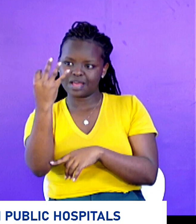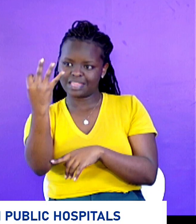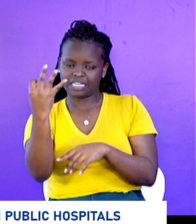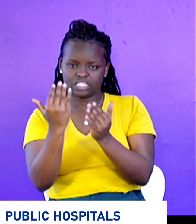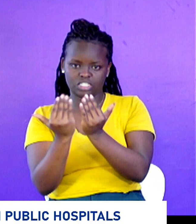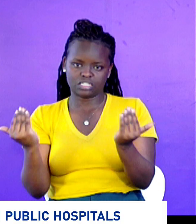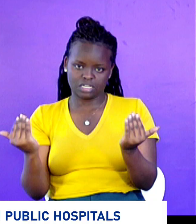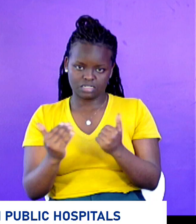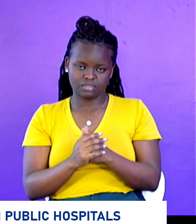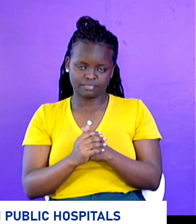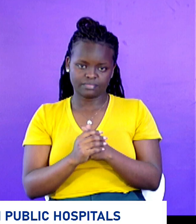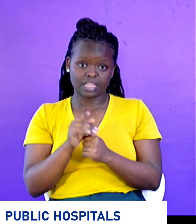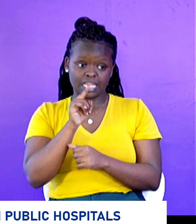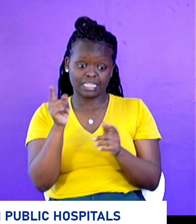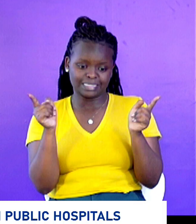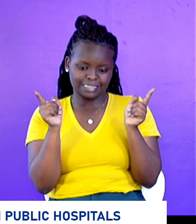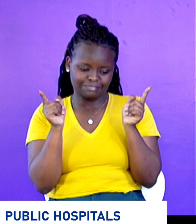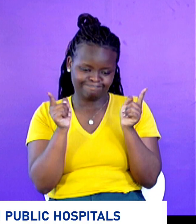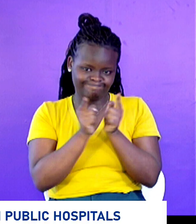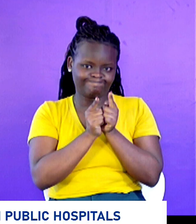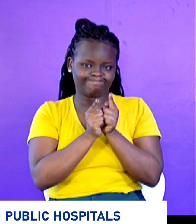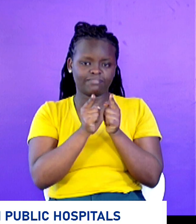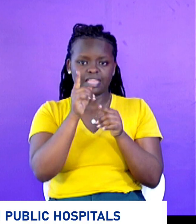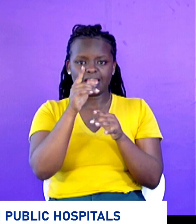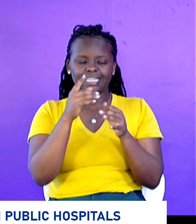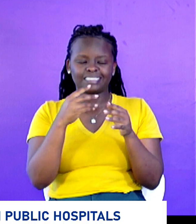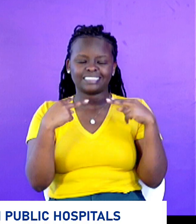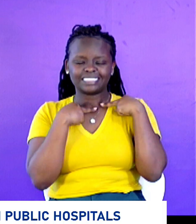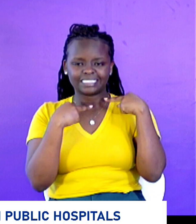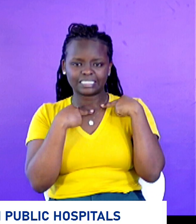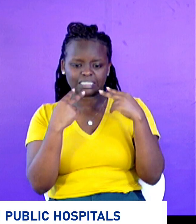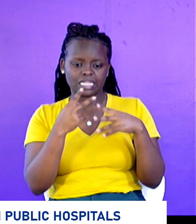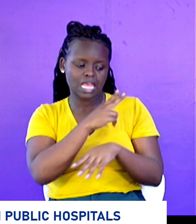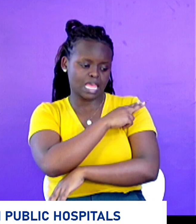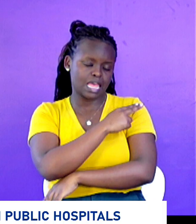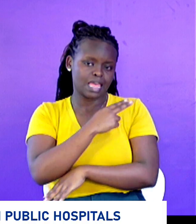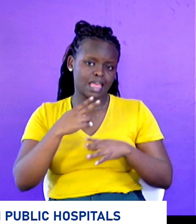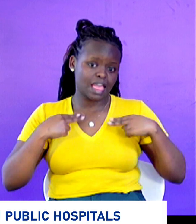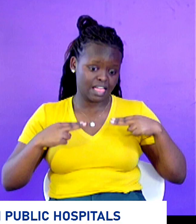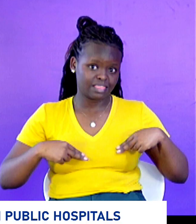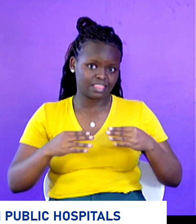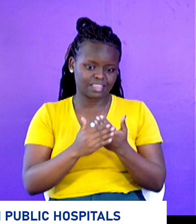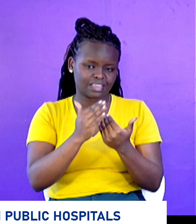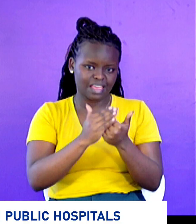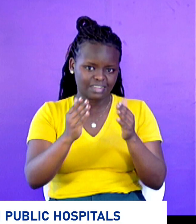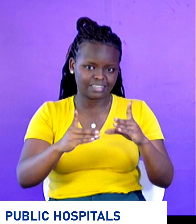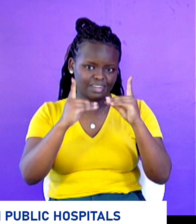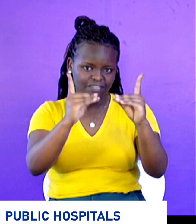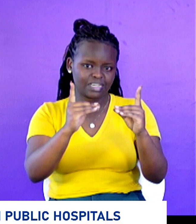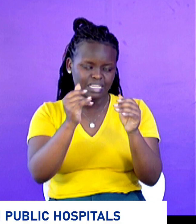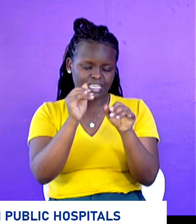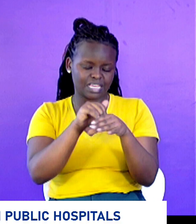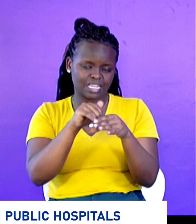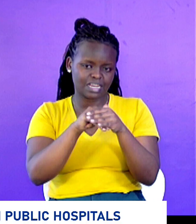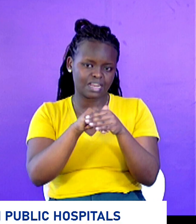children. This shortage is straining healthcare delivery in neonatal wards. The